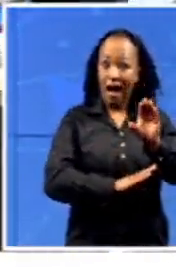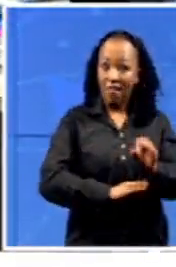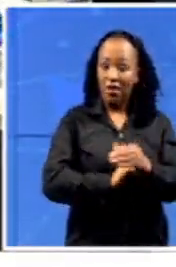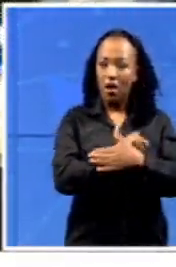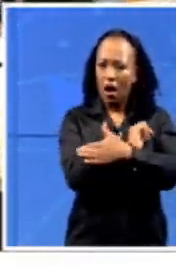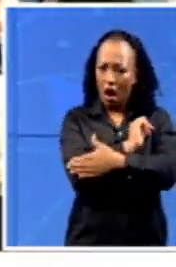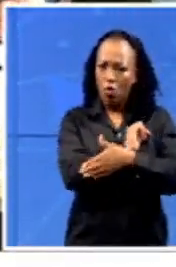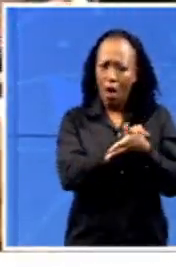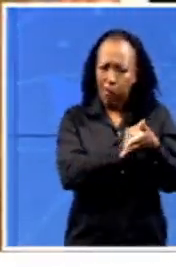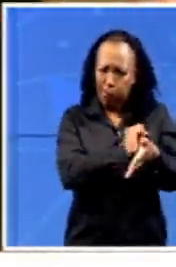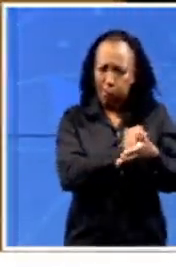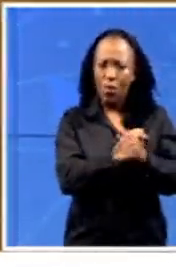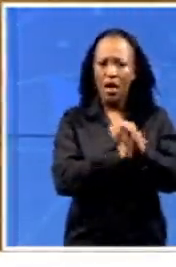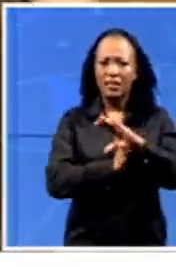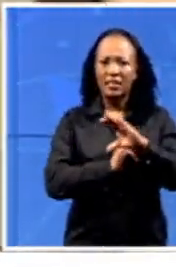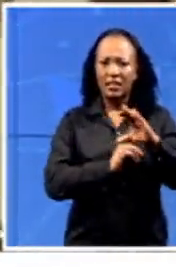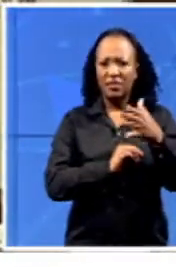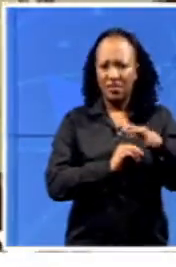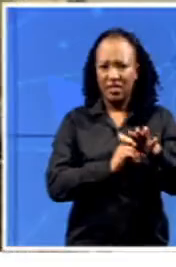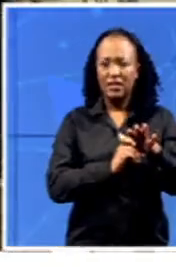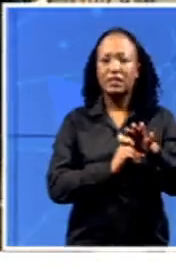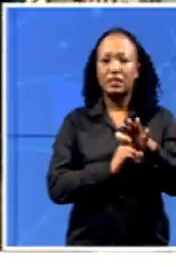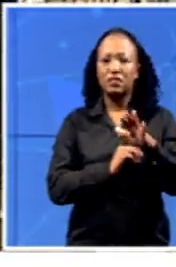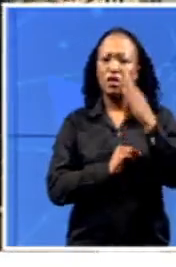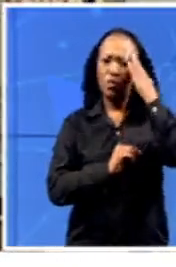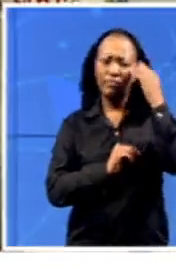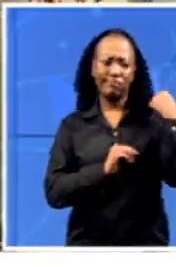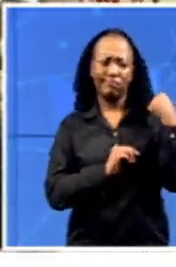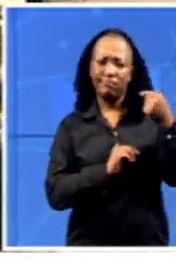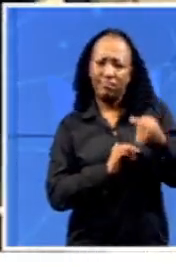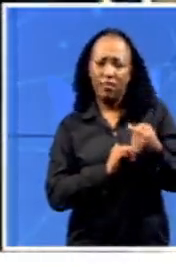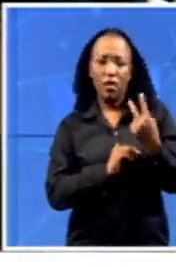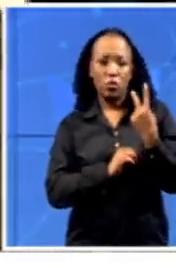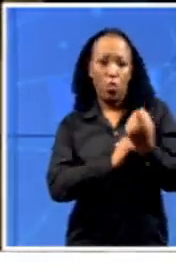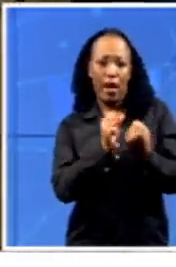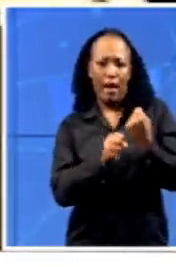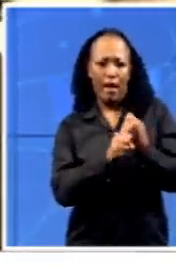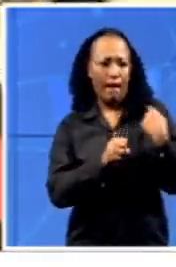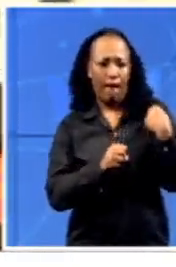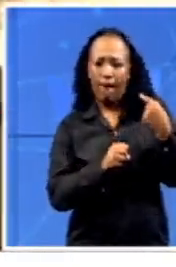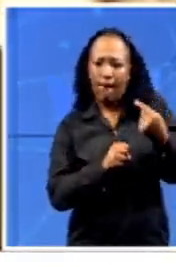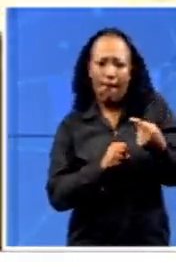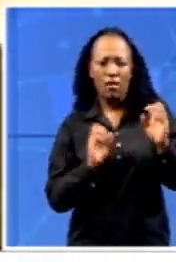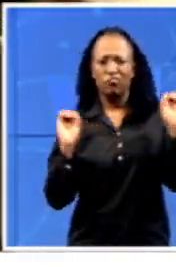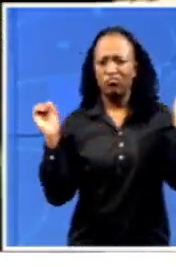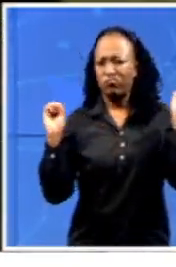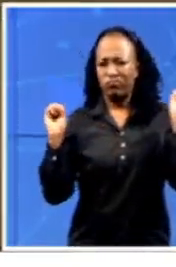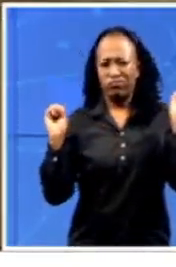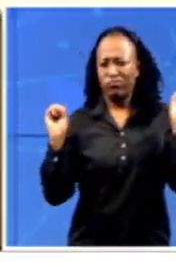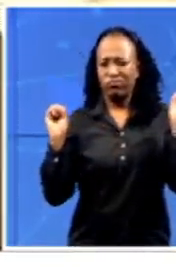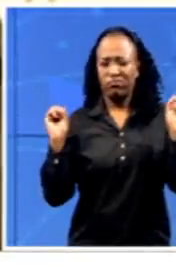represented here at the ICC this year. As you know, that there's been a 2-year dormancy in South